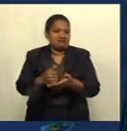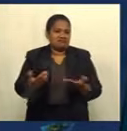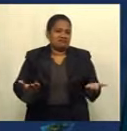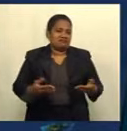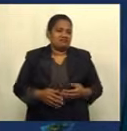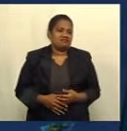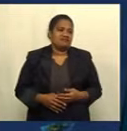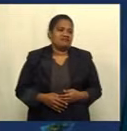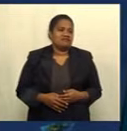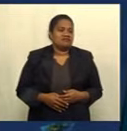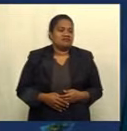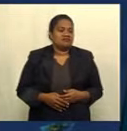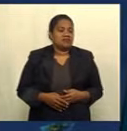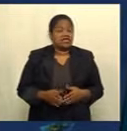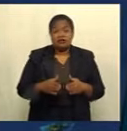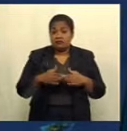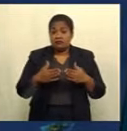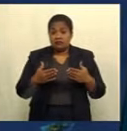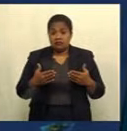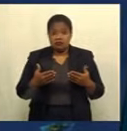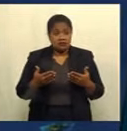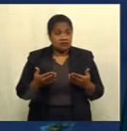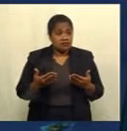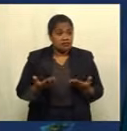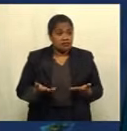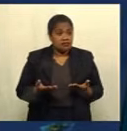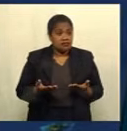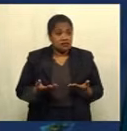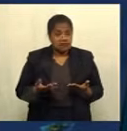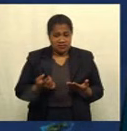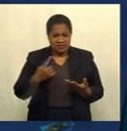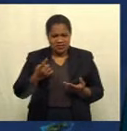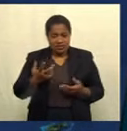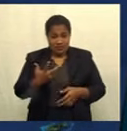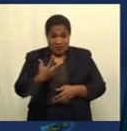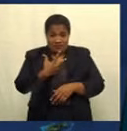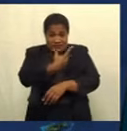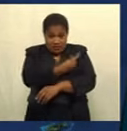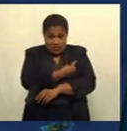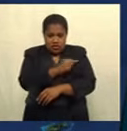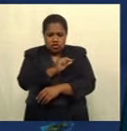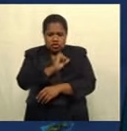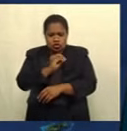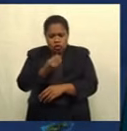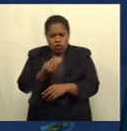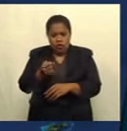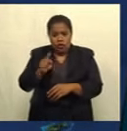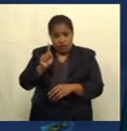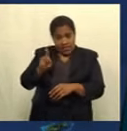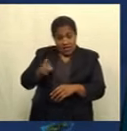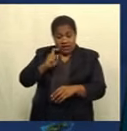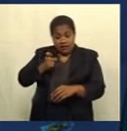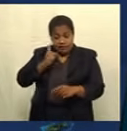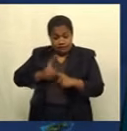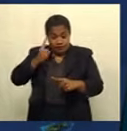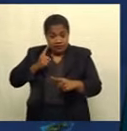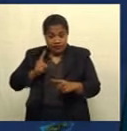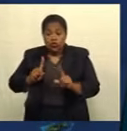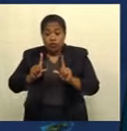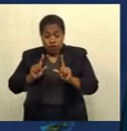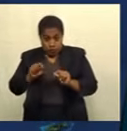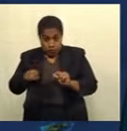should go and have themselves vaccinated, see? So in that regards, The quicker we can do